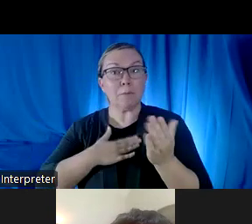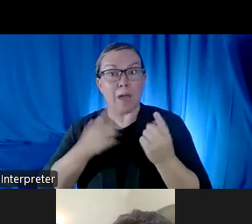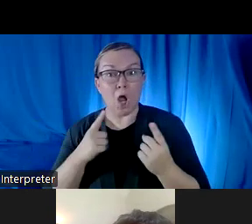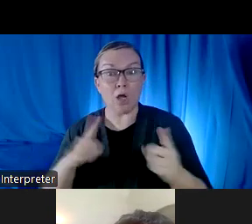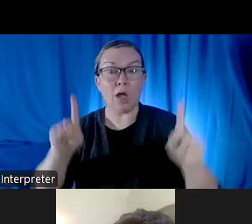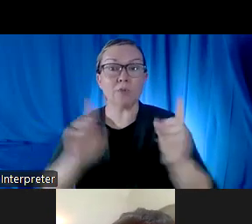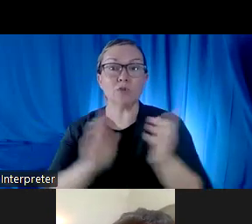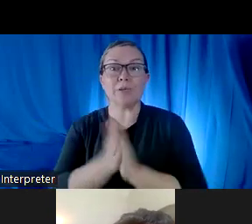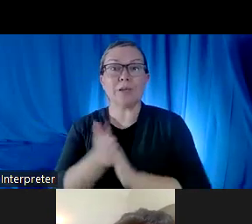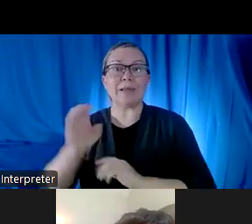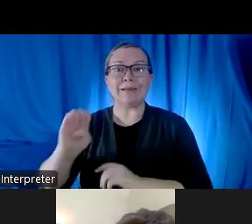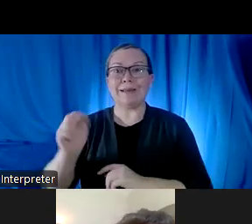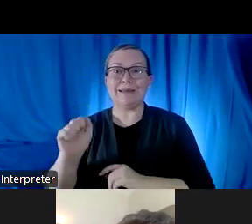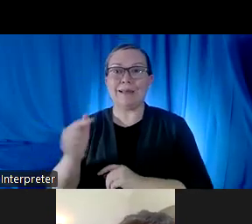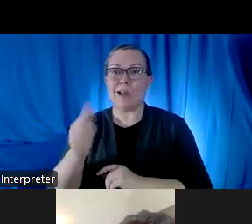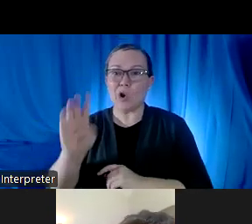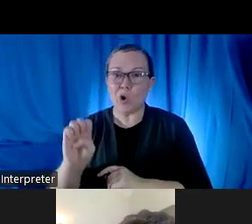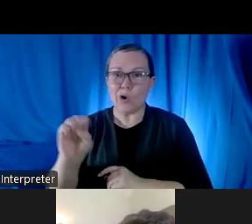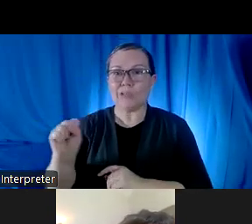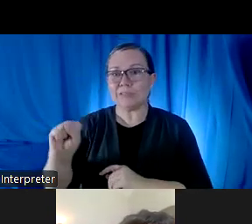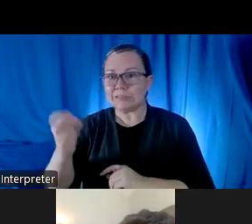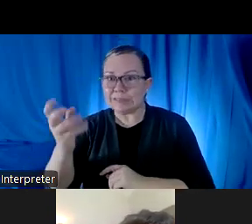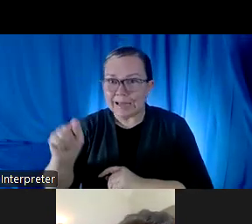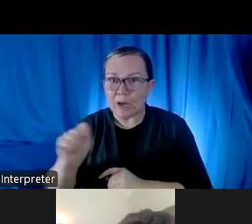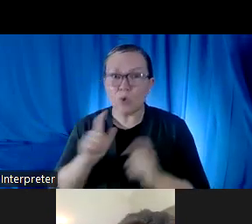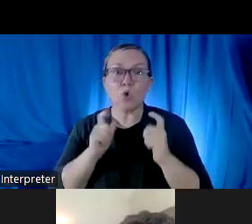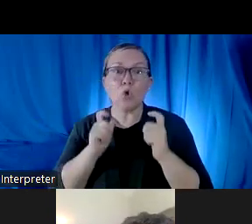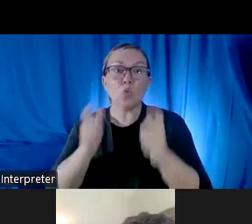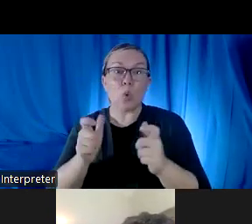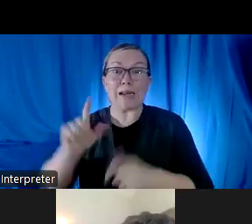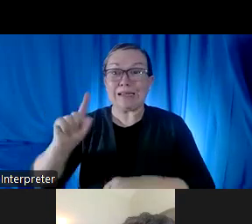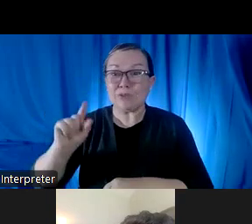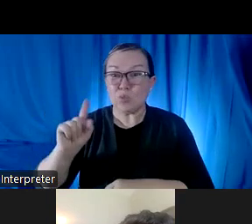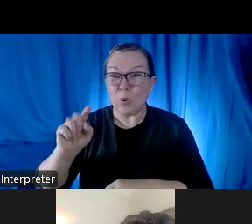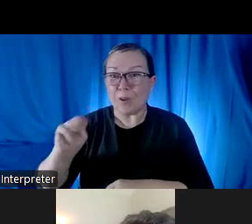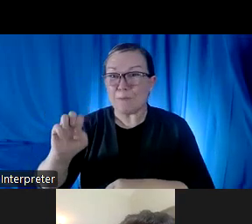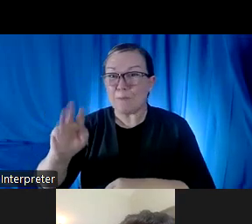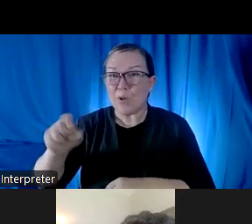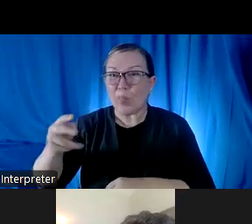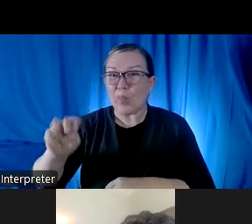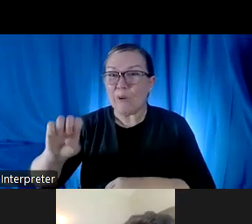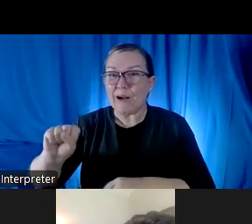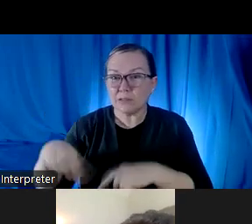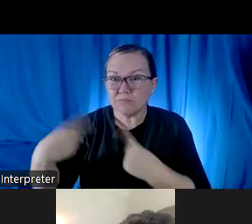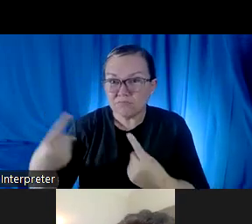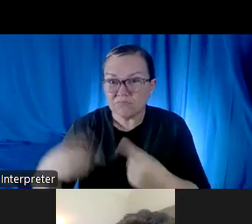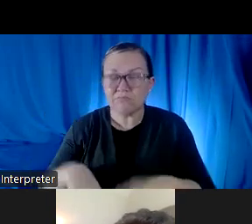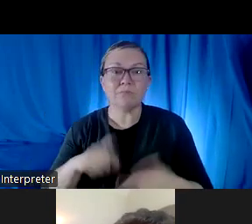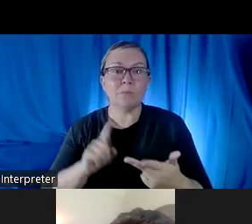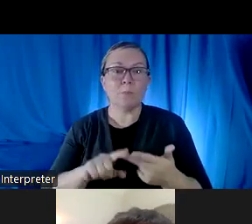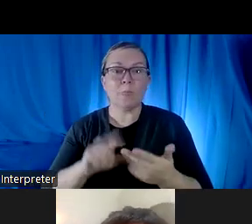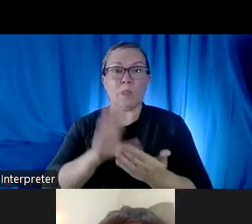Eagle Scout, running 20 marathons, learning to live on my